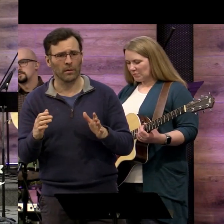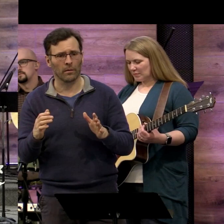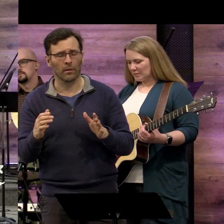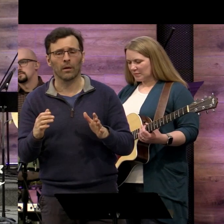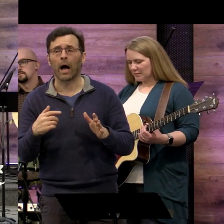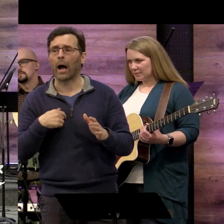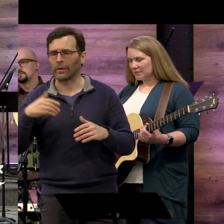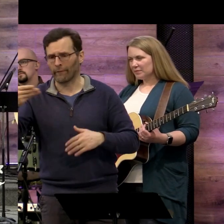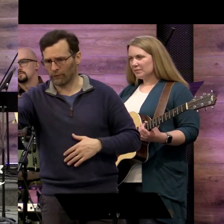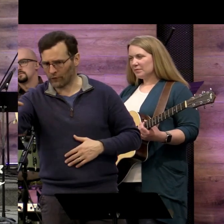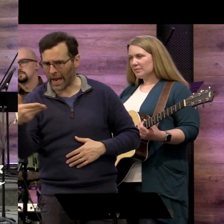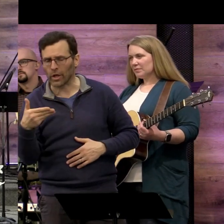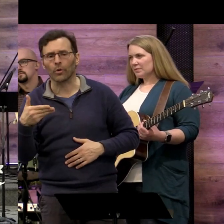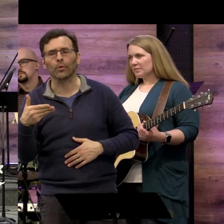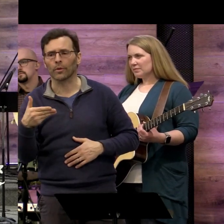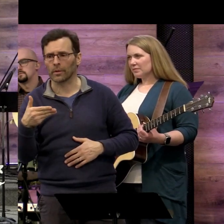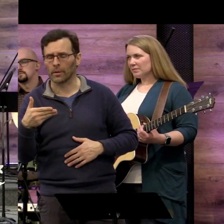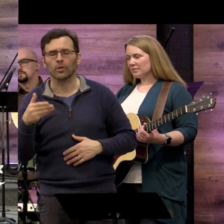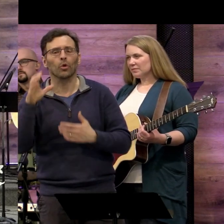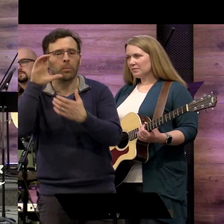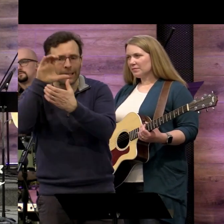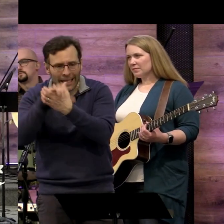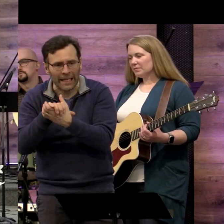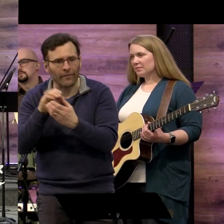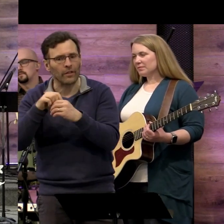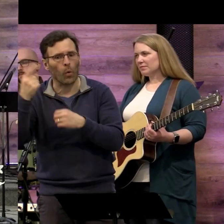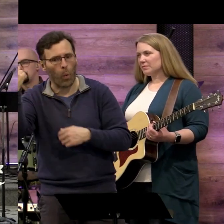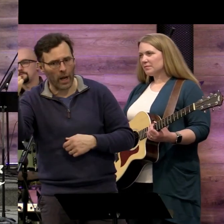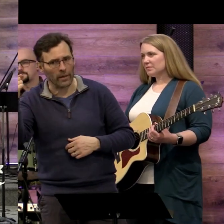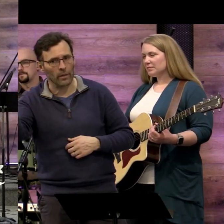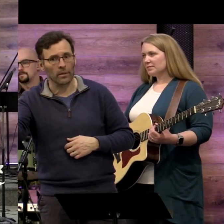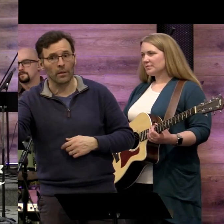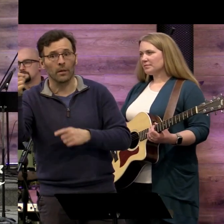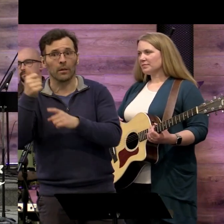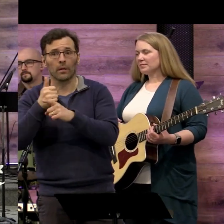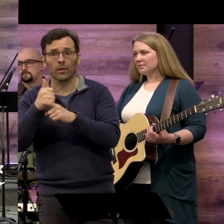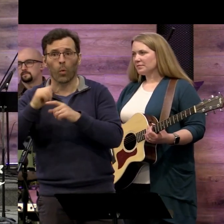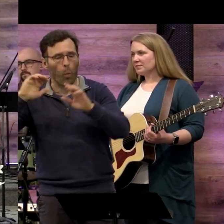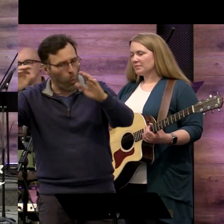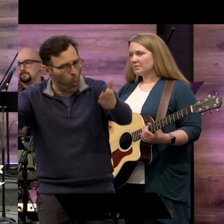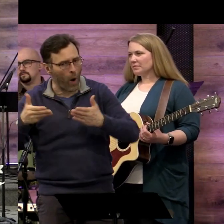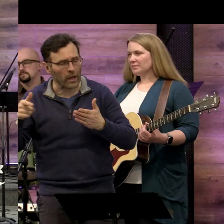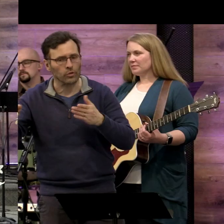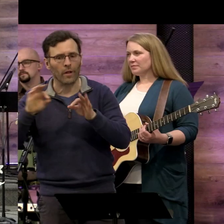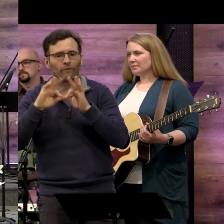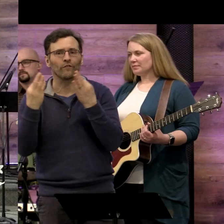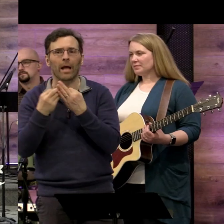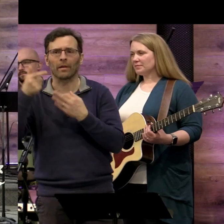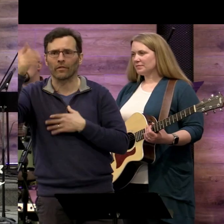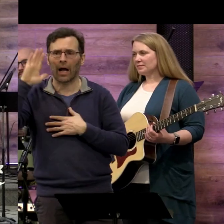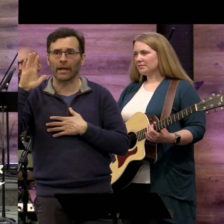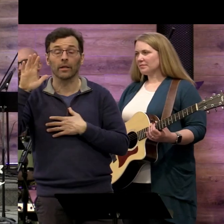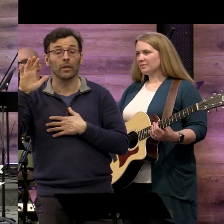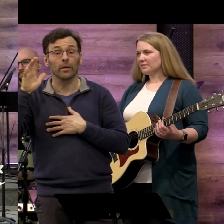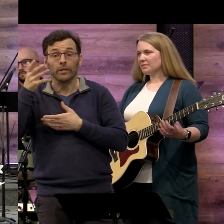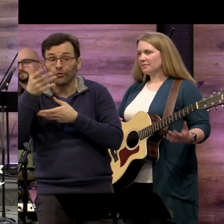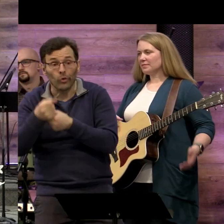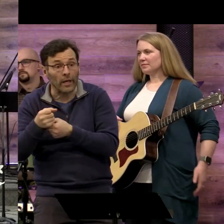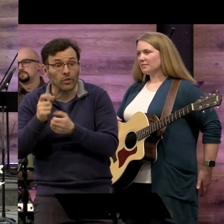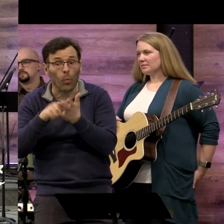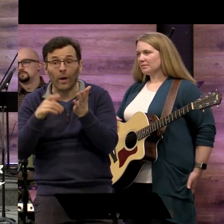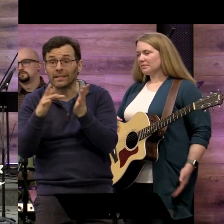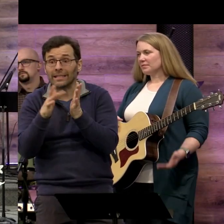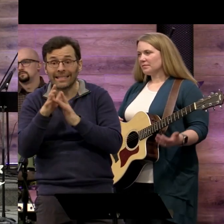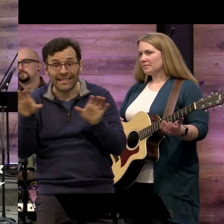Then I would invite you to believe in the One in whom welcomes you to the family of God. Trust that what Jesus did, He